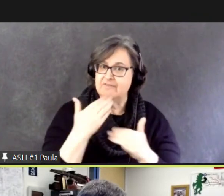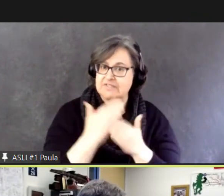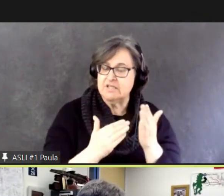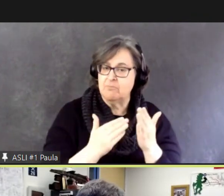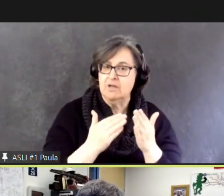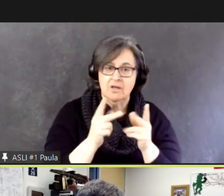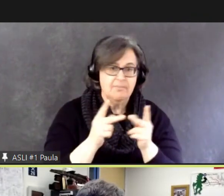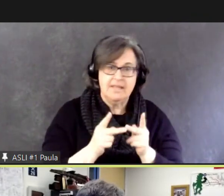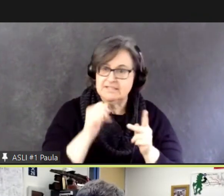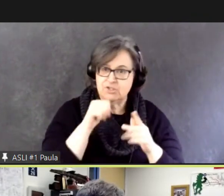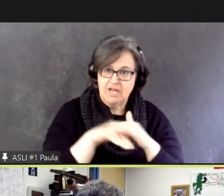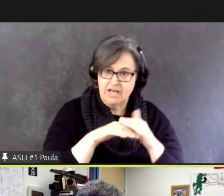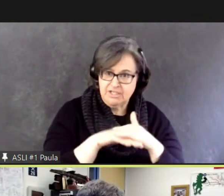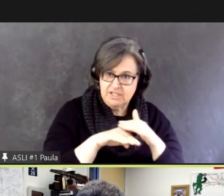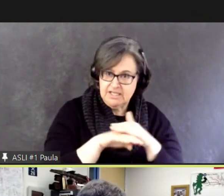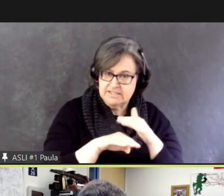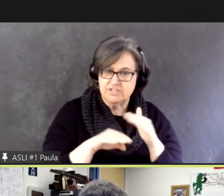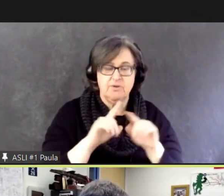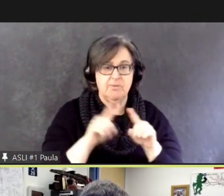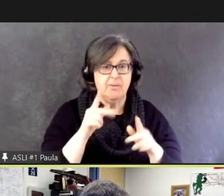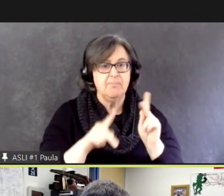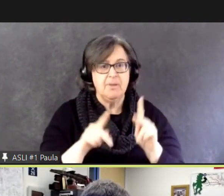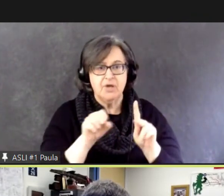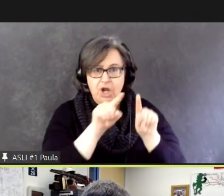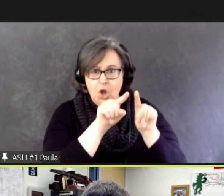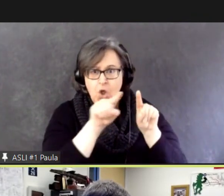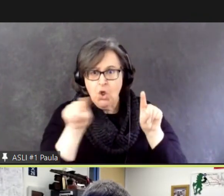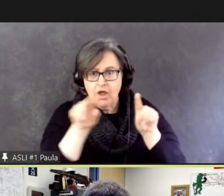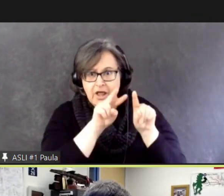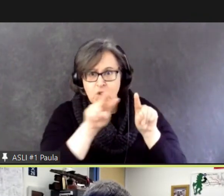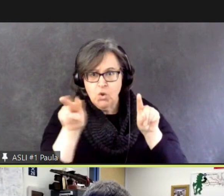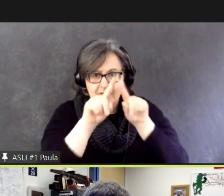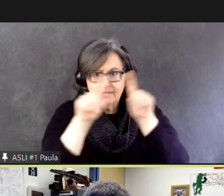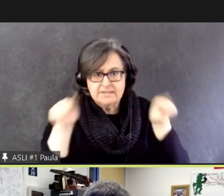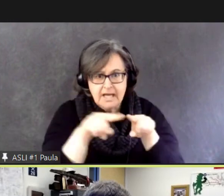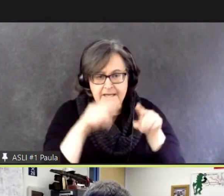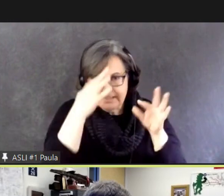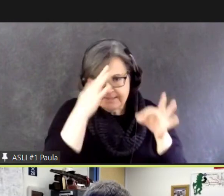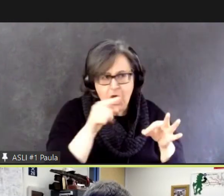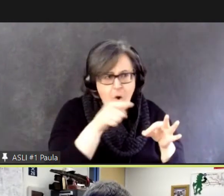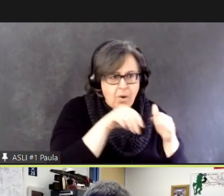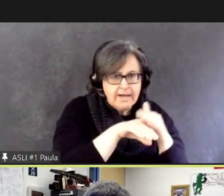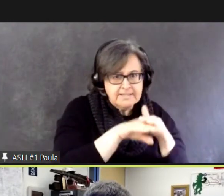points, it's important that people can make the decisions as they're on the path. So next slide.